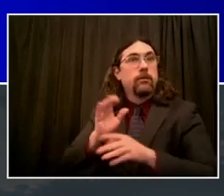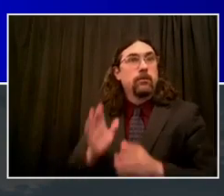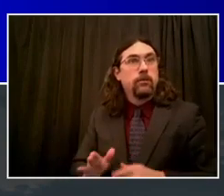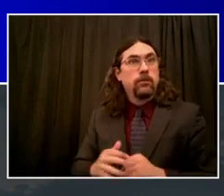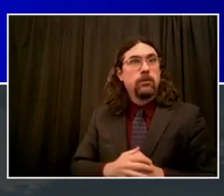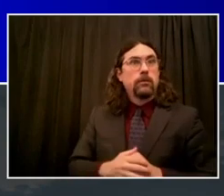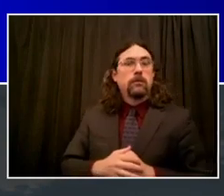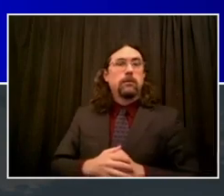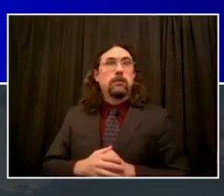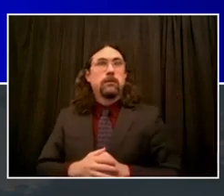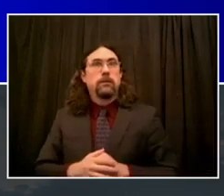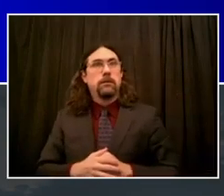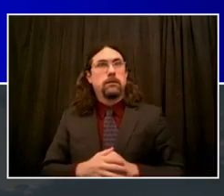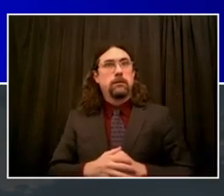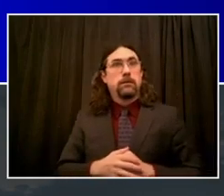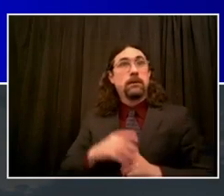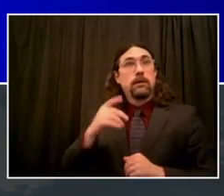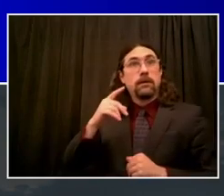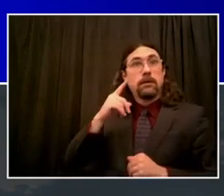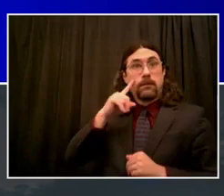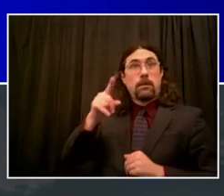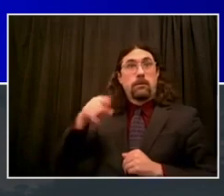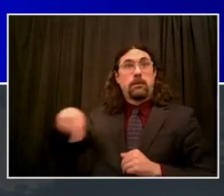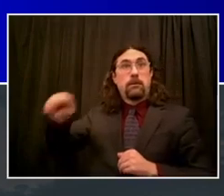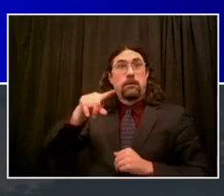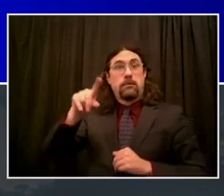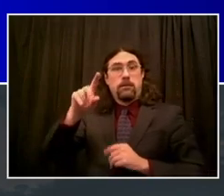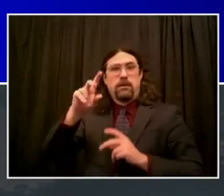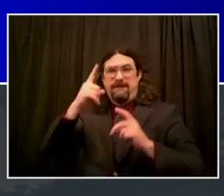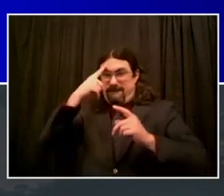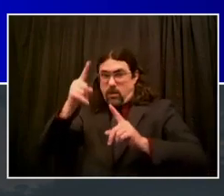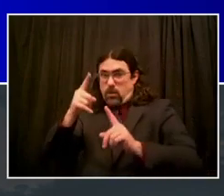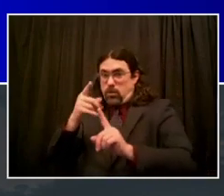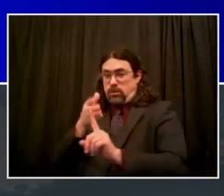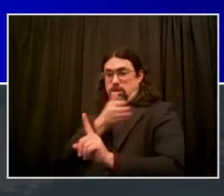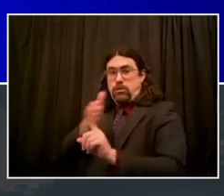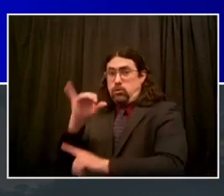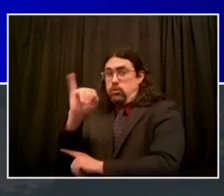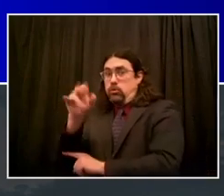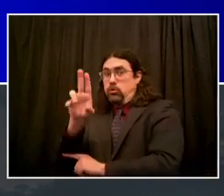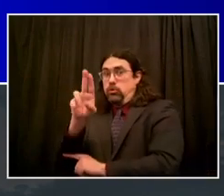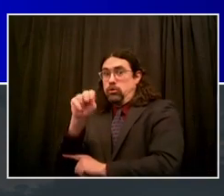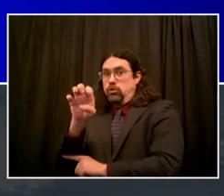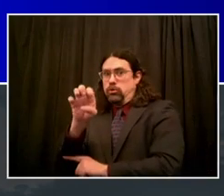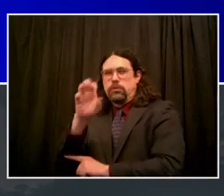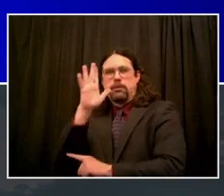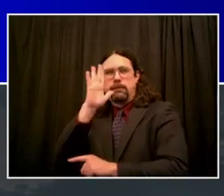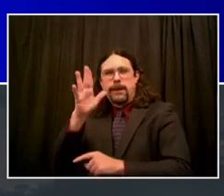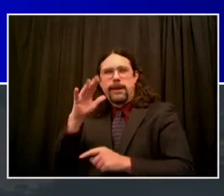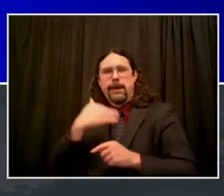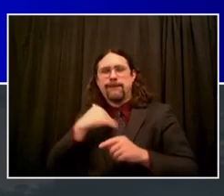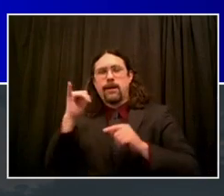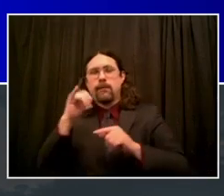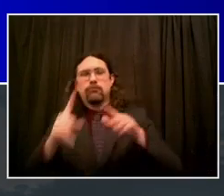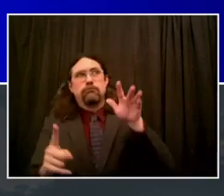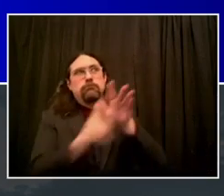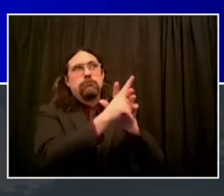need, the PPEs, the test kits, and they'll be able to do their own testing starting in July.